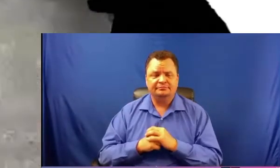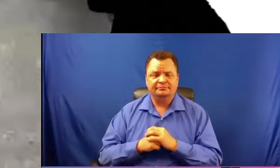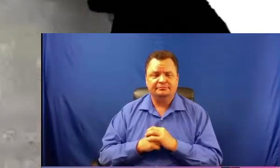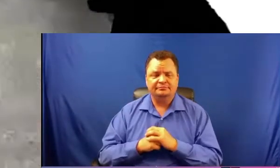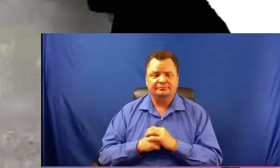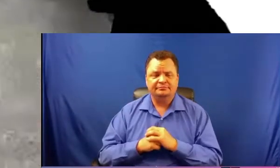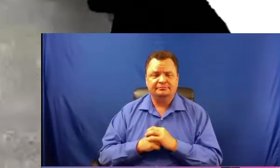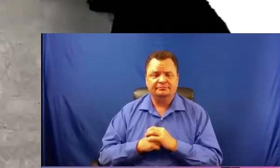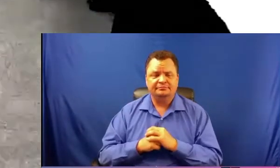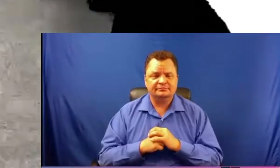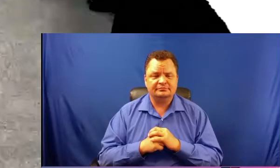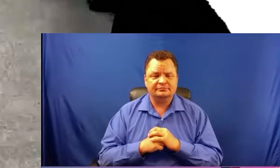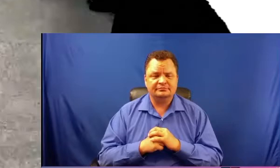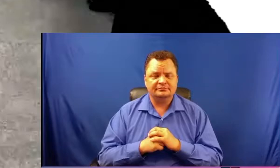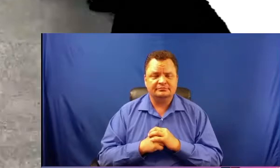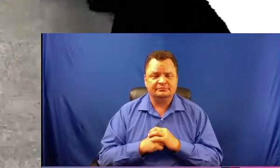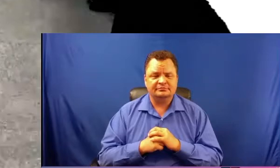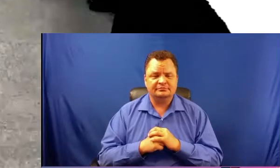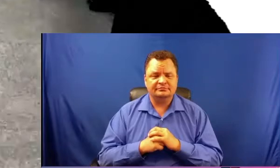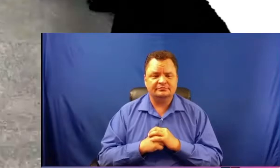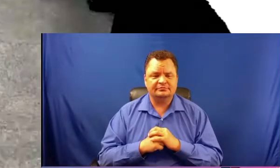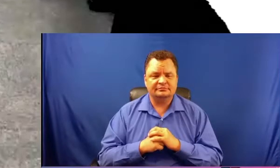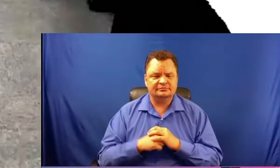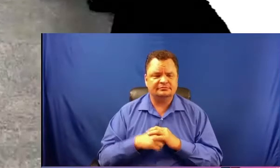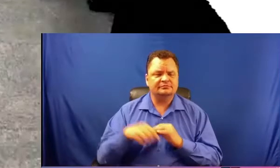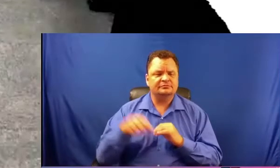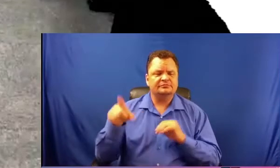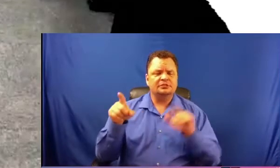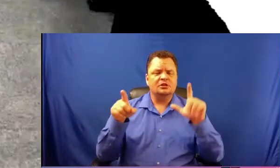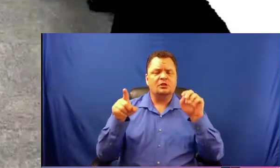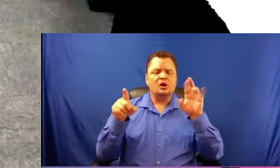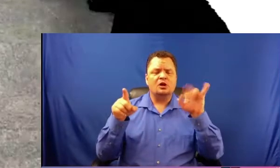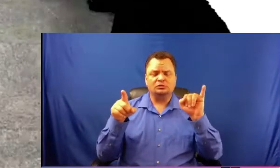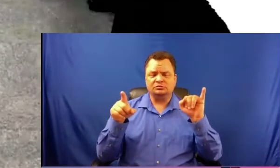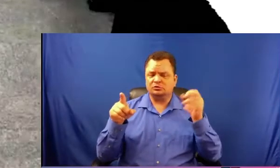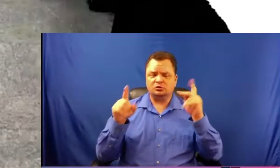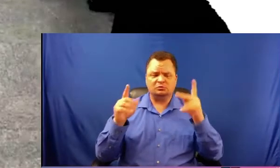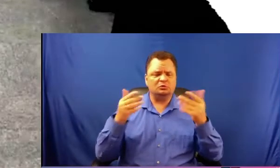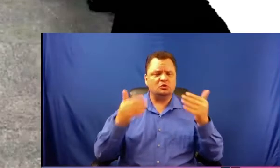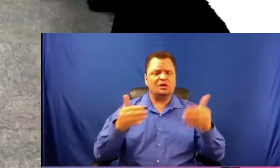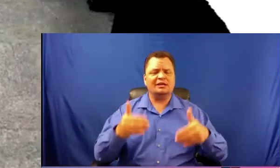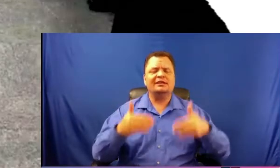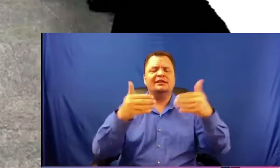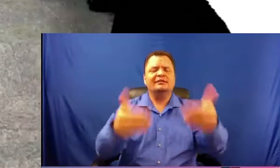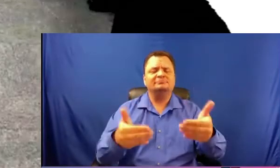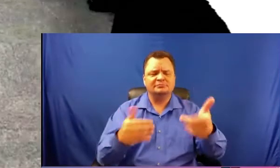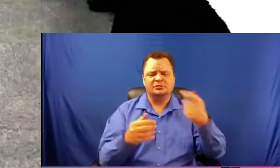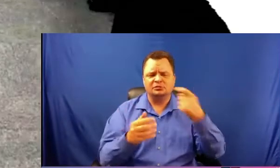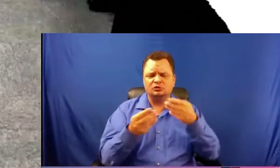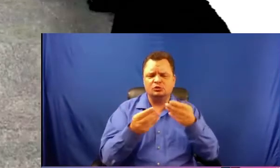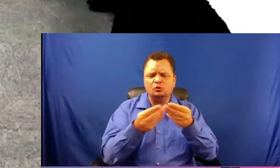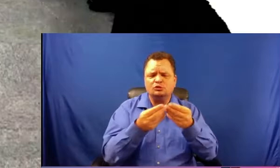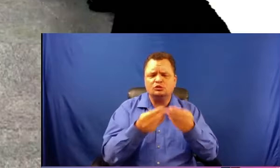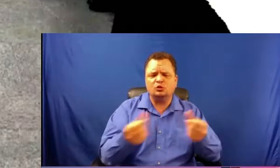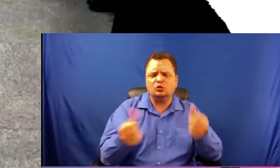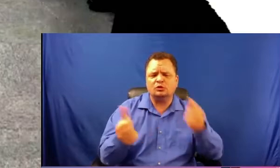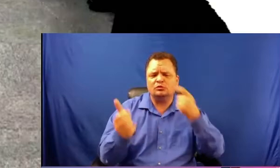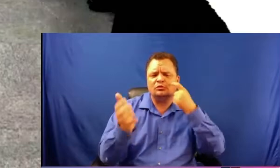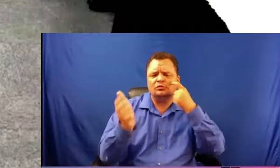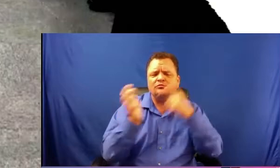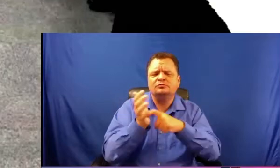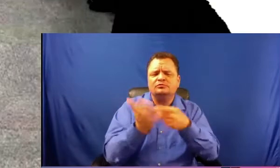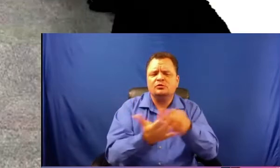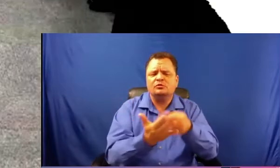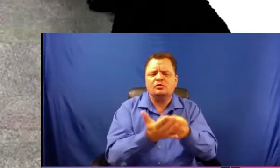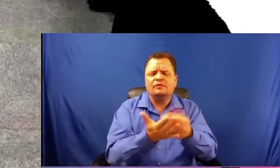Okay, Lori, let's go to the resolution to recognize revenue and appropriate expenditures for contract funding, and that's in